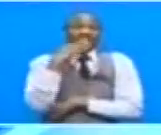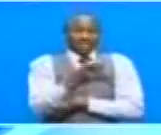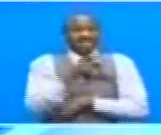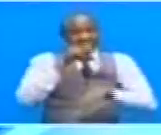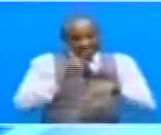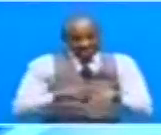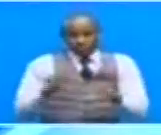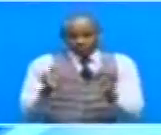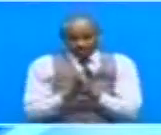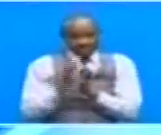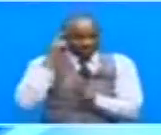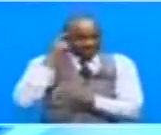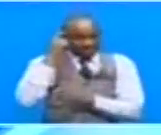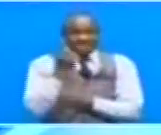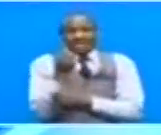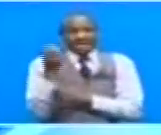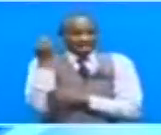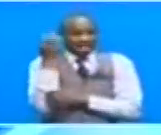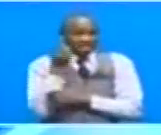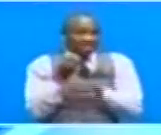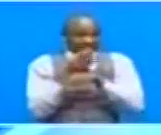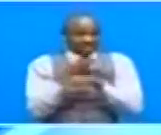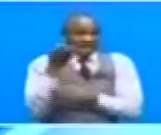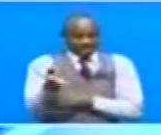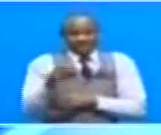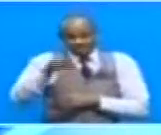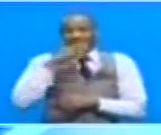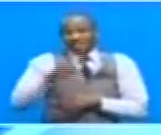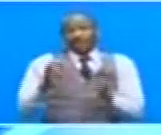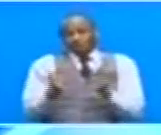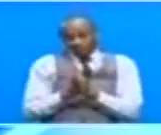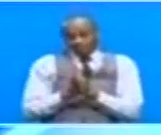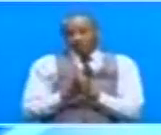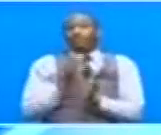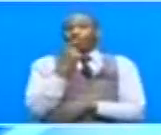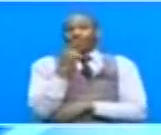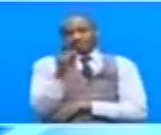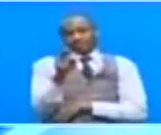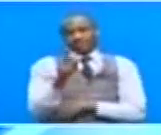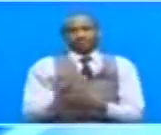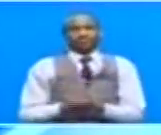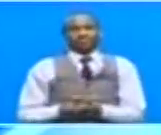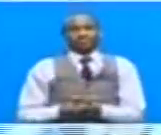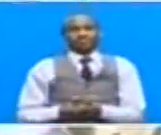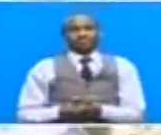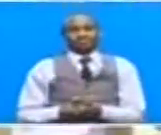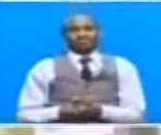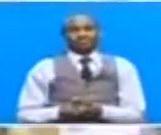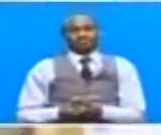brief battle with brain cancer. He was the son of Raymond Moi, the MP for Rongai.